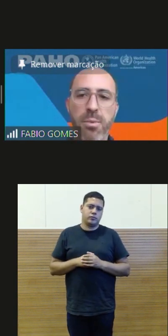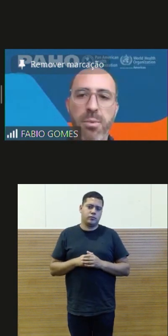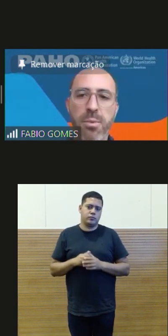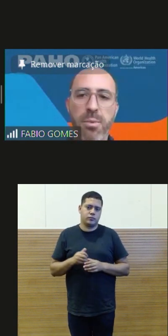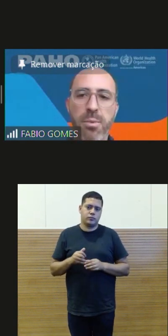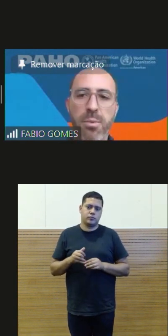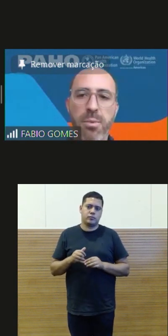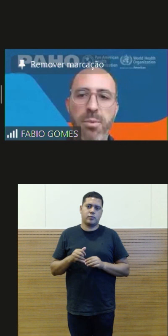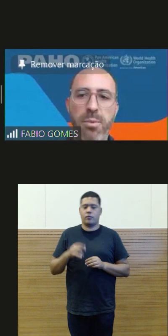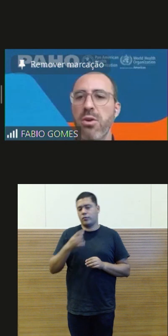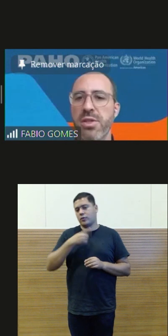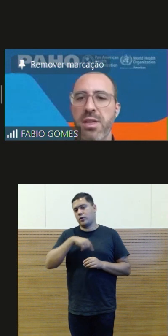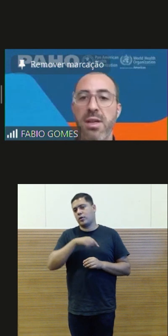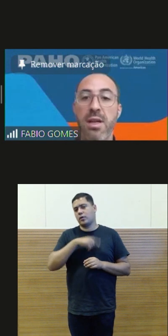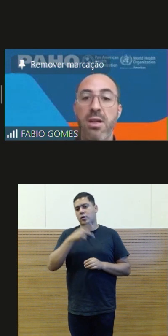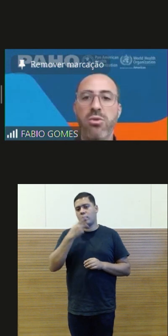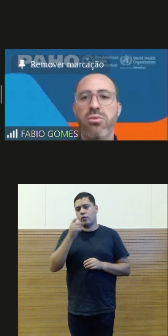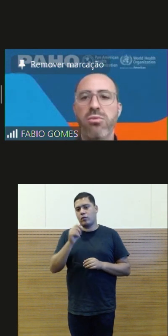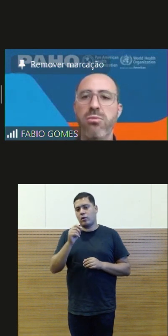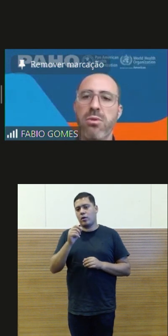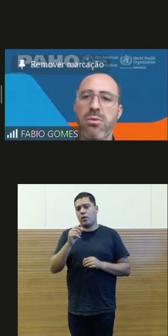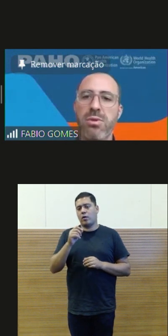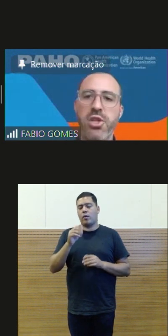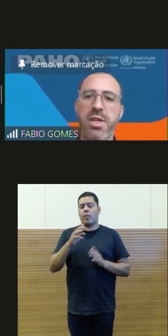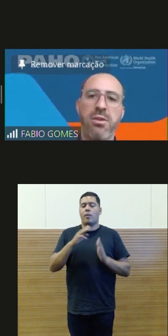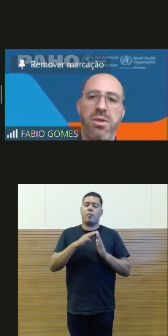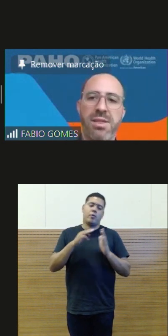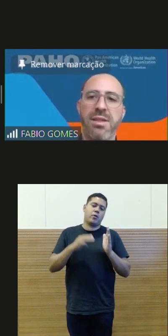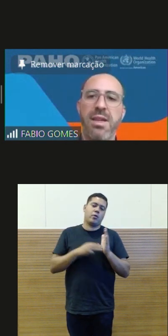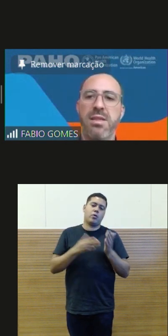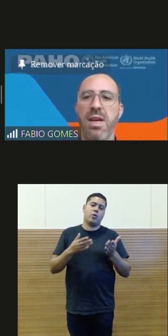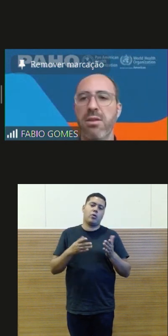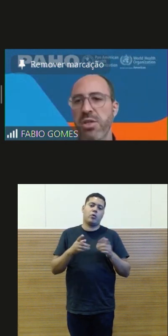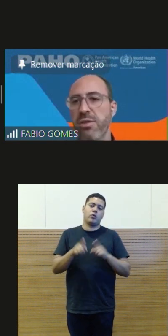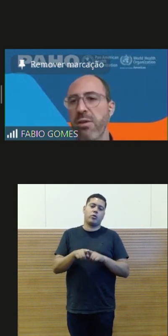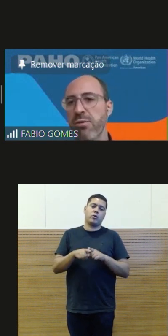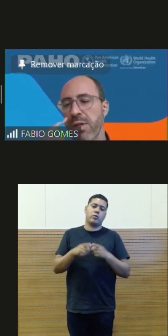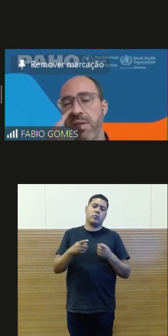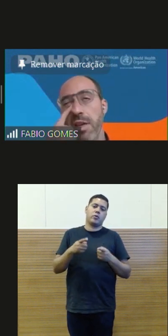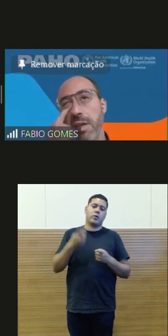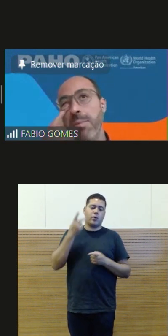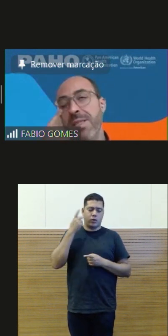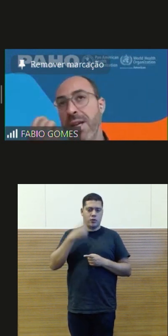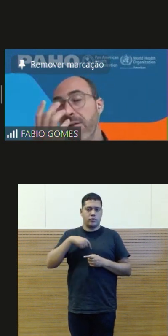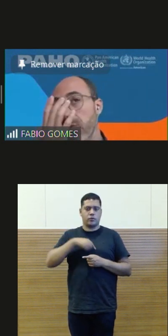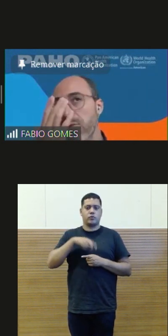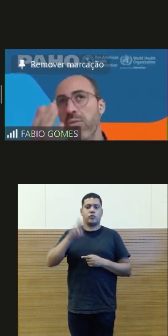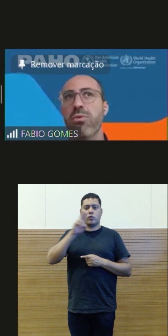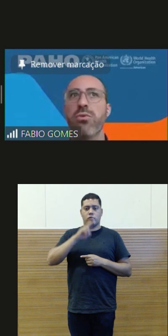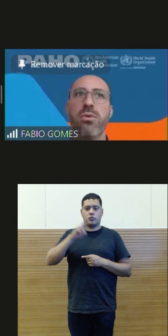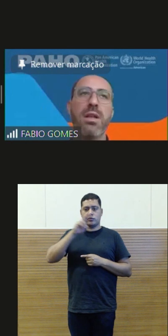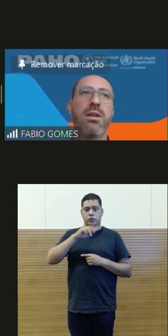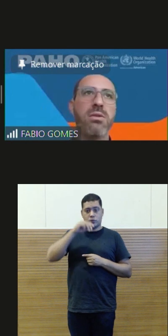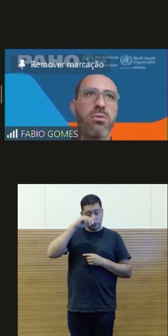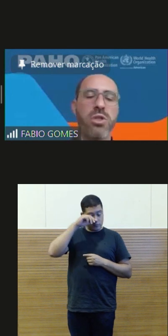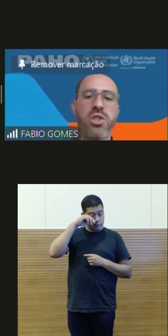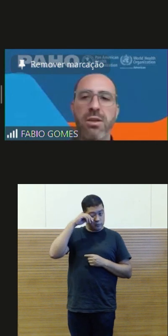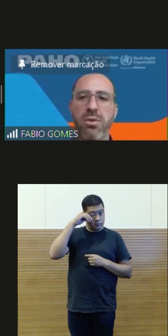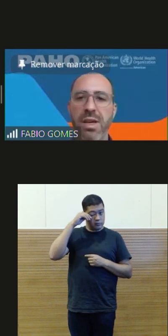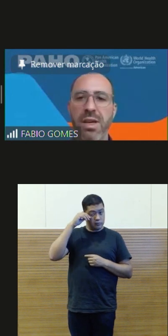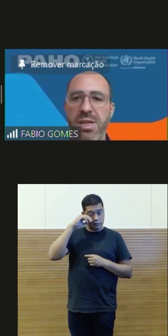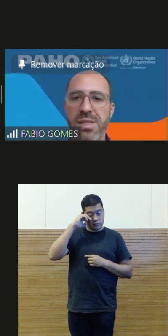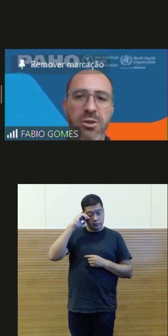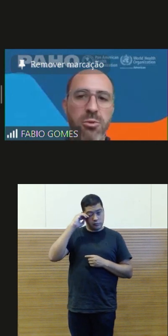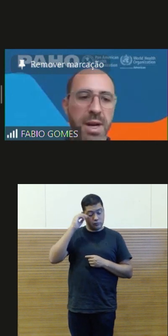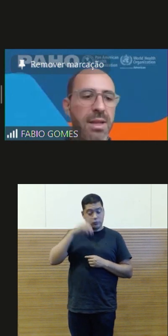yesterday that we published the methodological note with a standard indicator that we're going to use, which